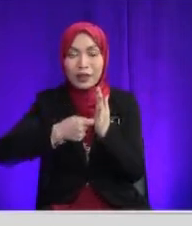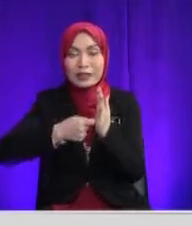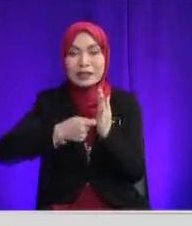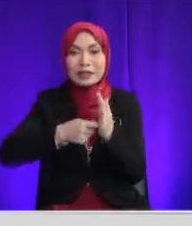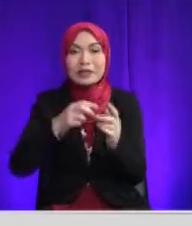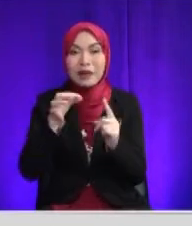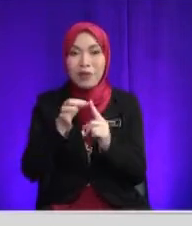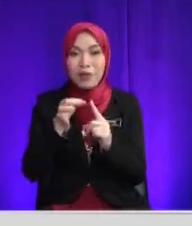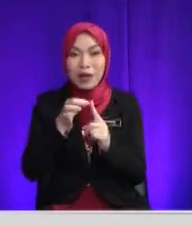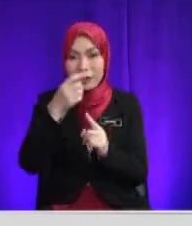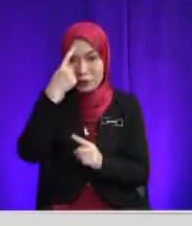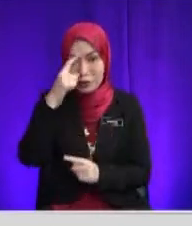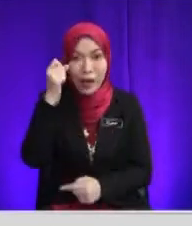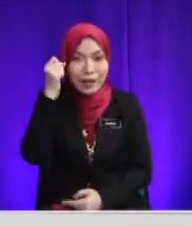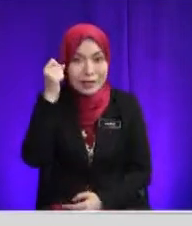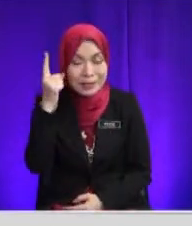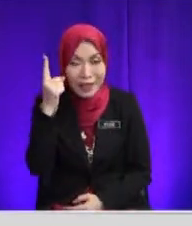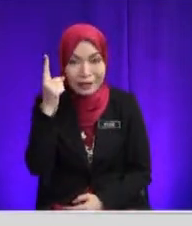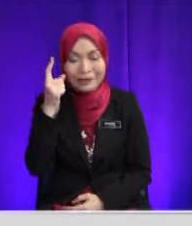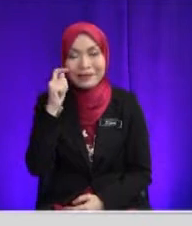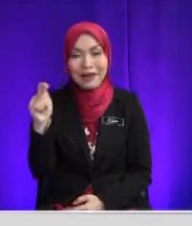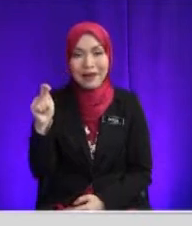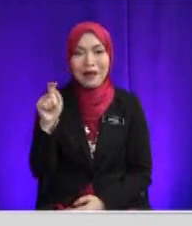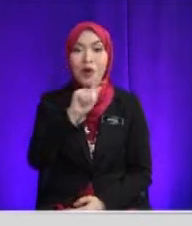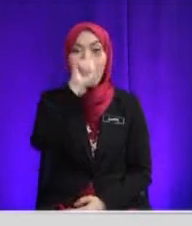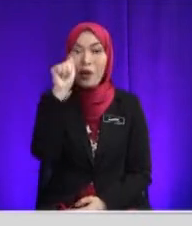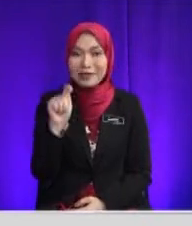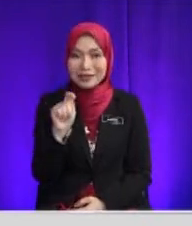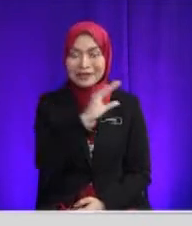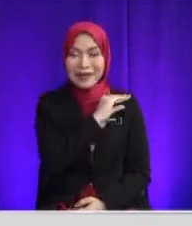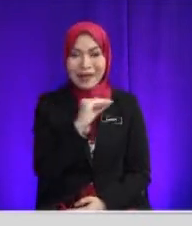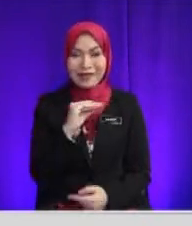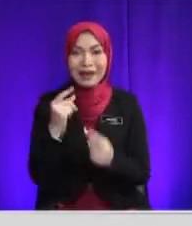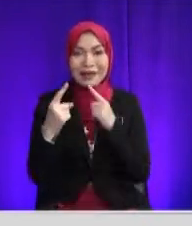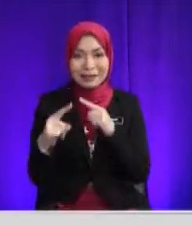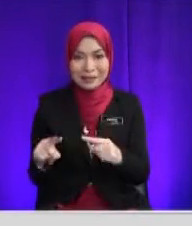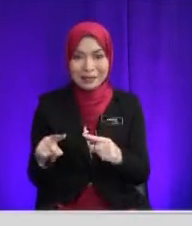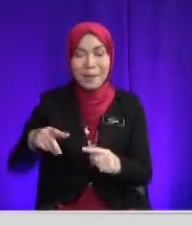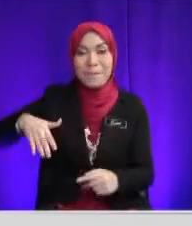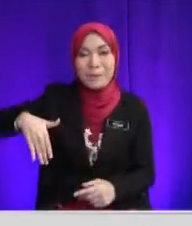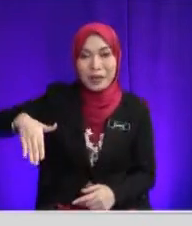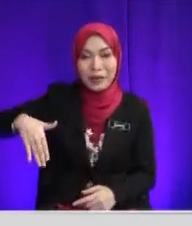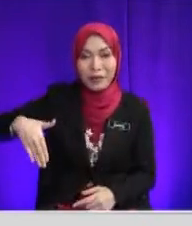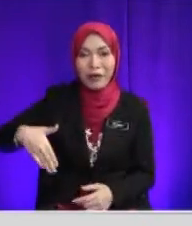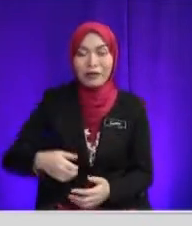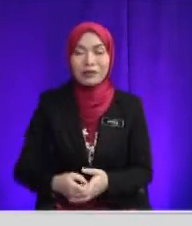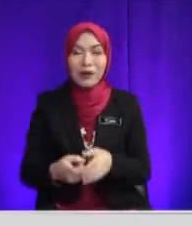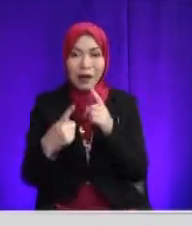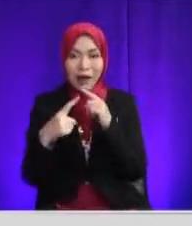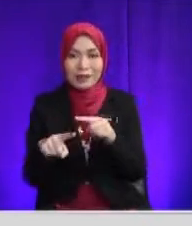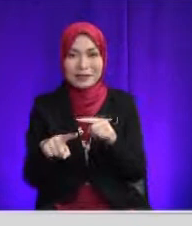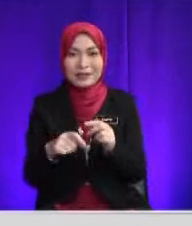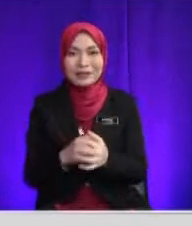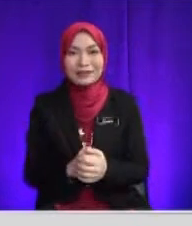further understand the question and answer before they listen to the audio recording. So they can find the keywords, for example, the WH